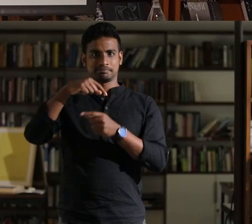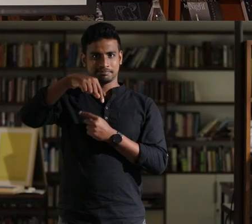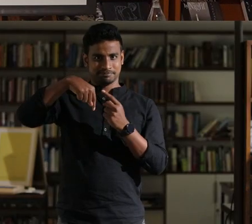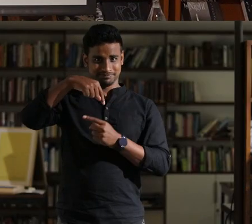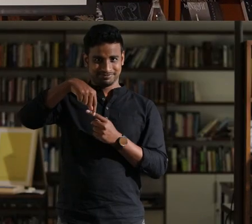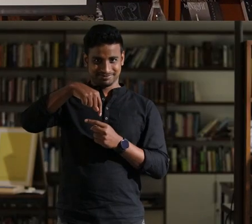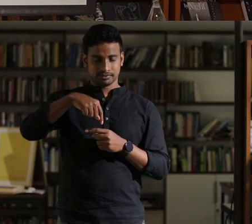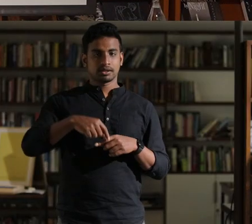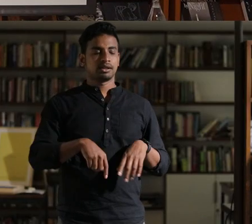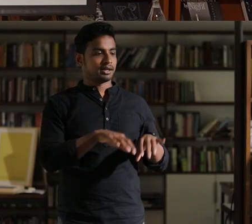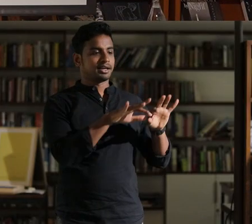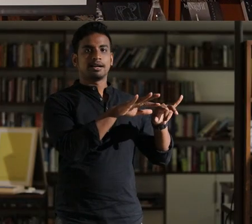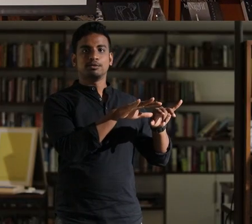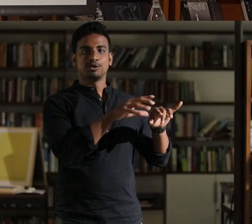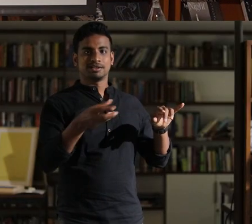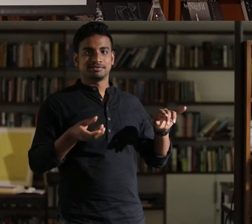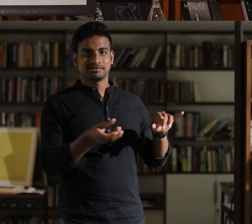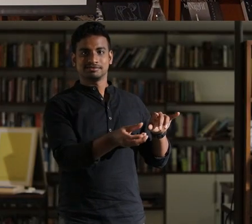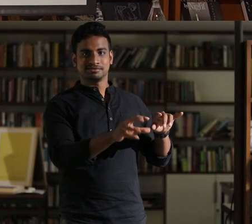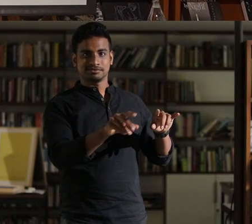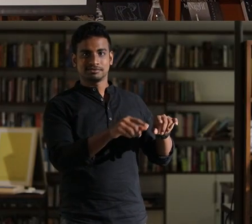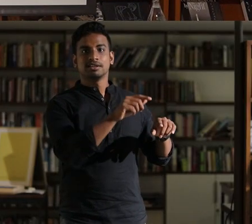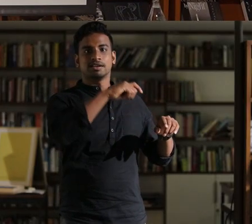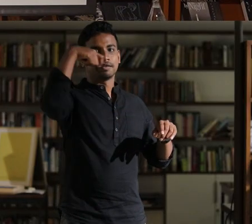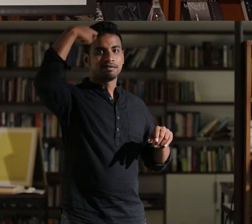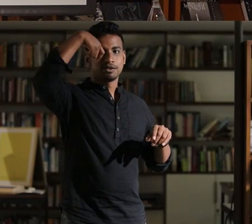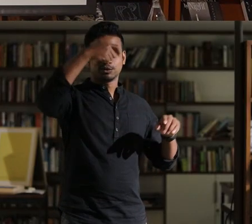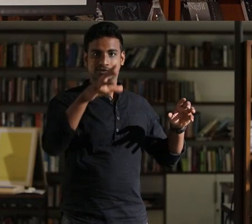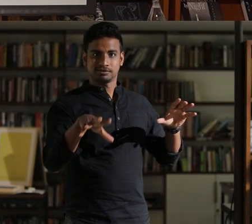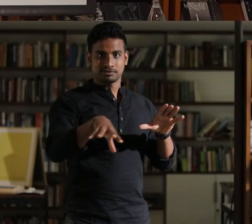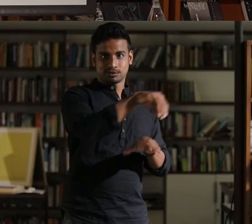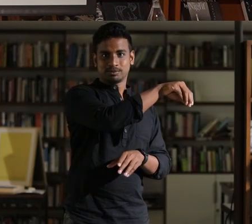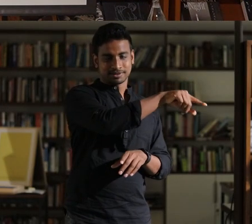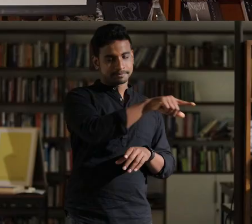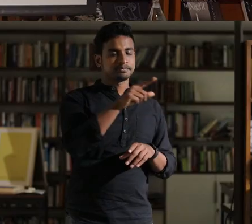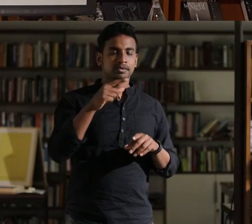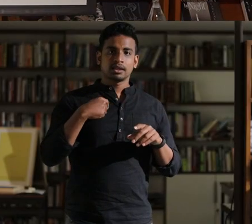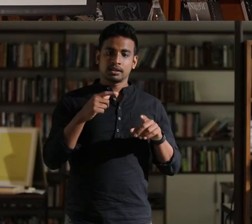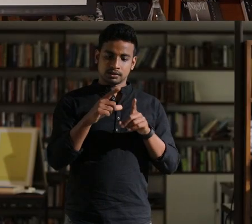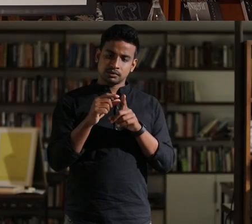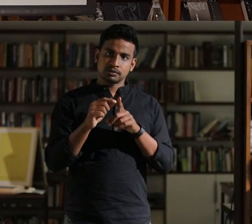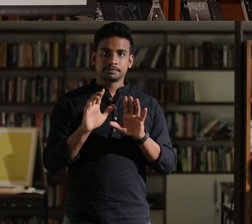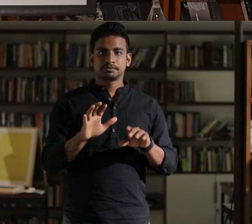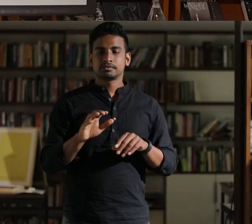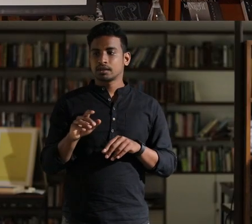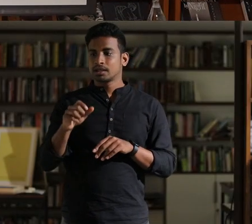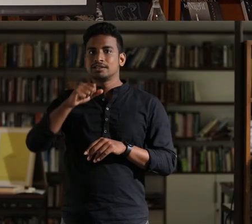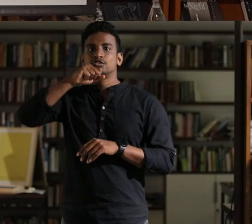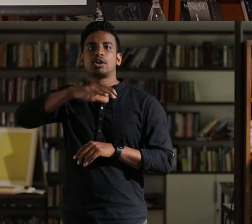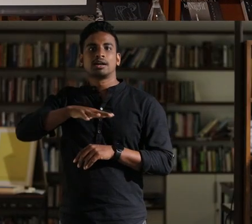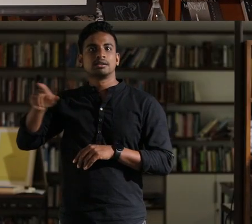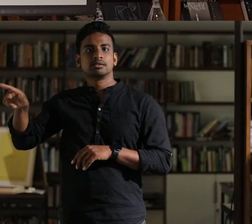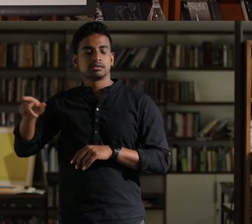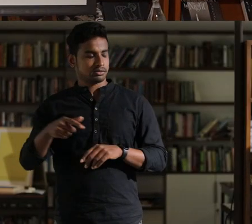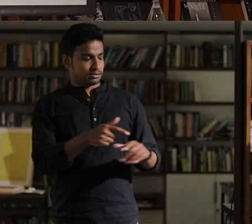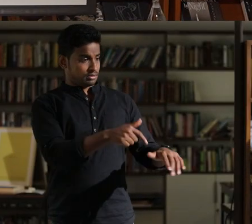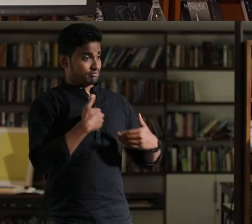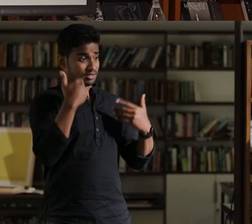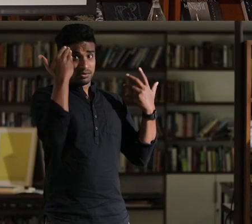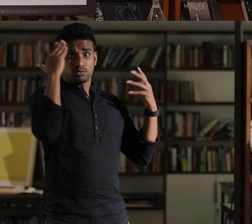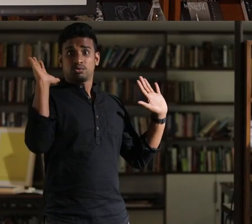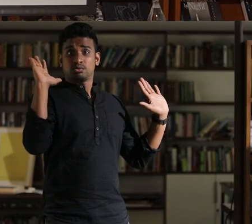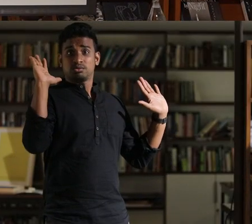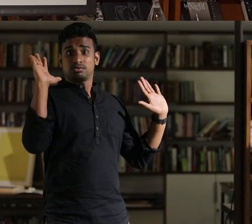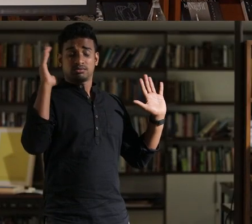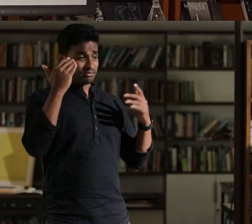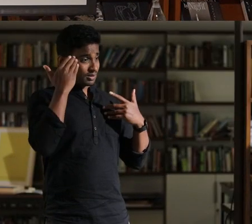And one youngster was really excited when he walked into the room and said, "I didn't know this at all." I said, "What didn't you know?" He said, "This is my